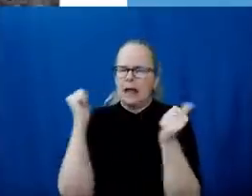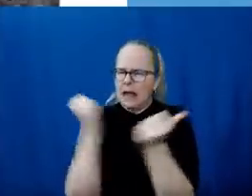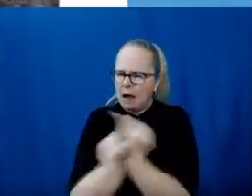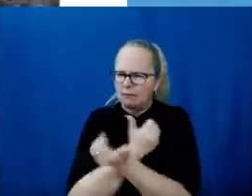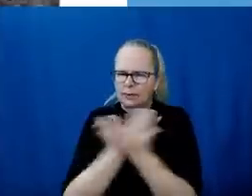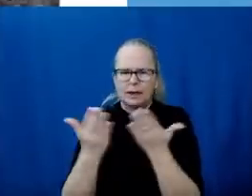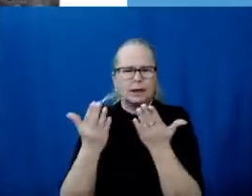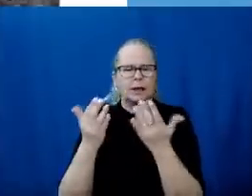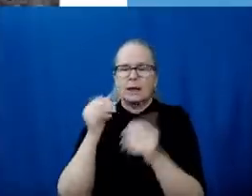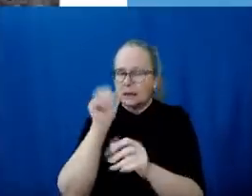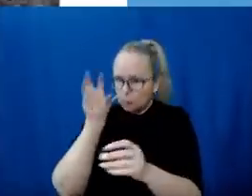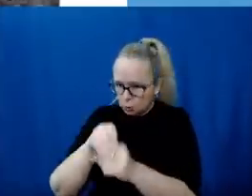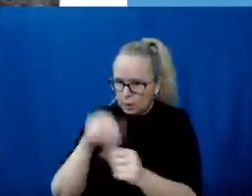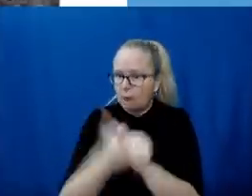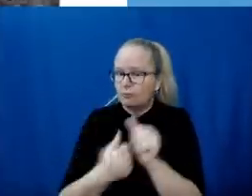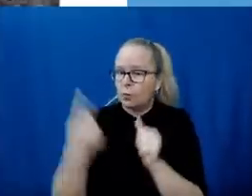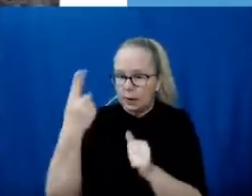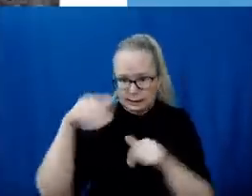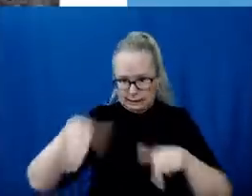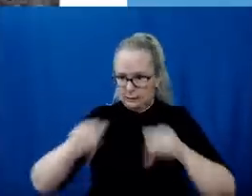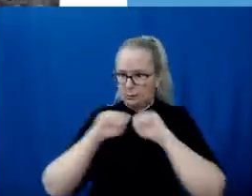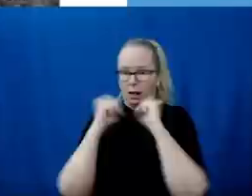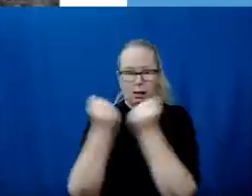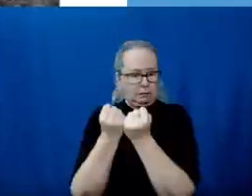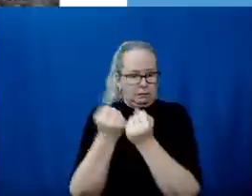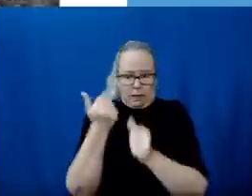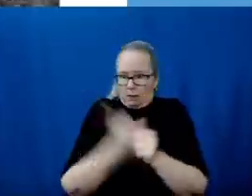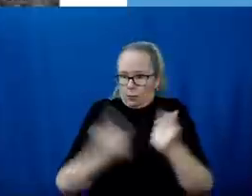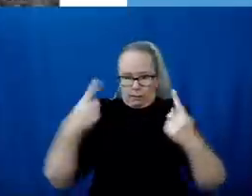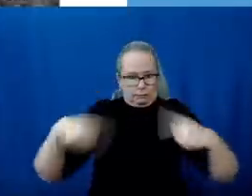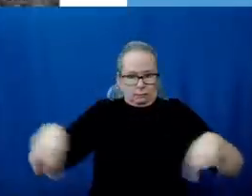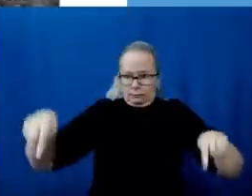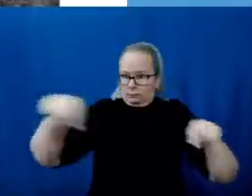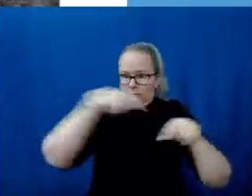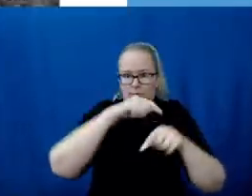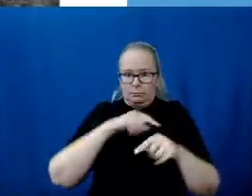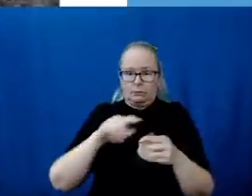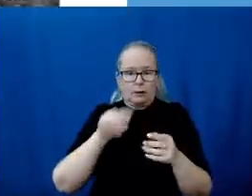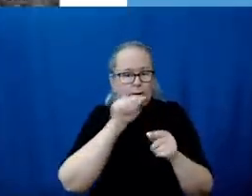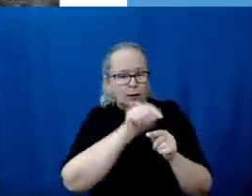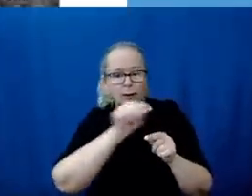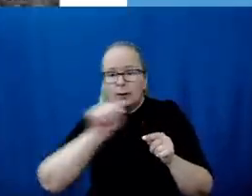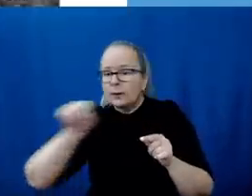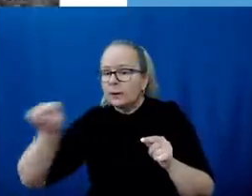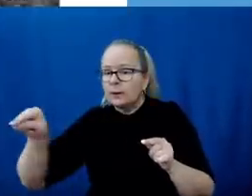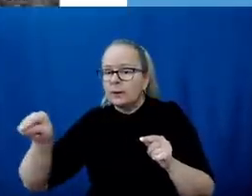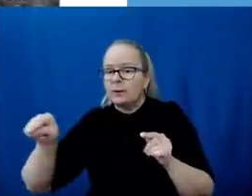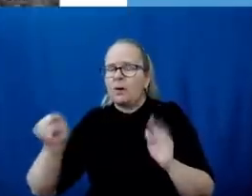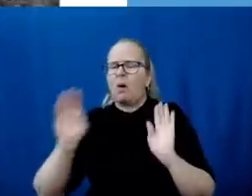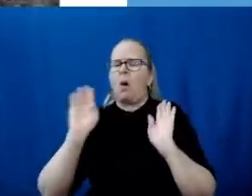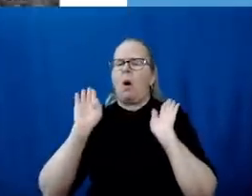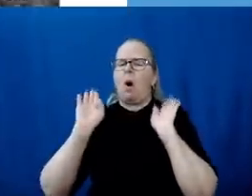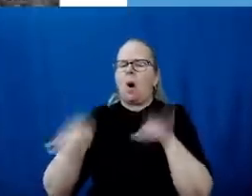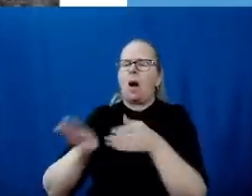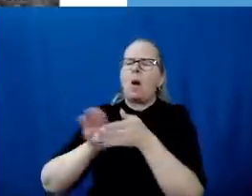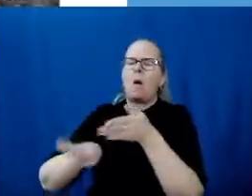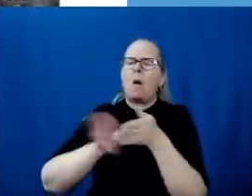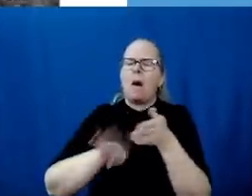of society that contribute to the wastewater network. And by its very nature is inclusive and does not